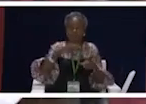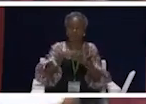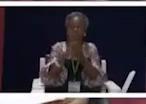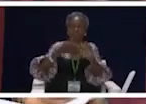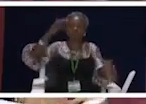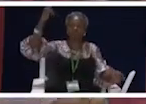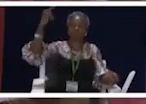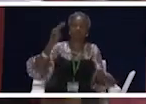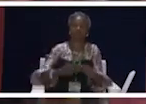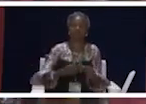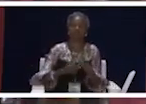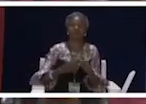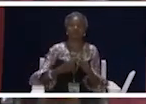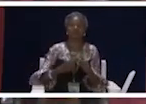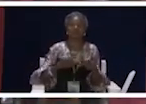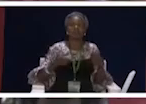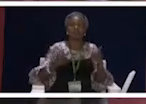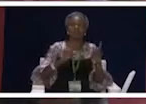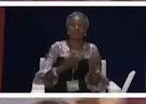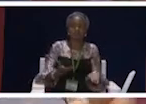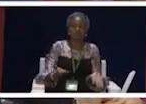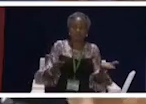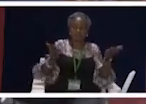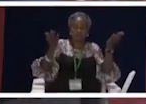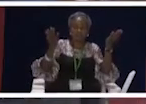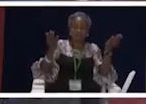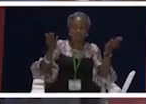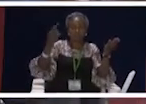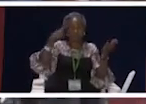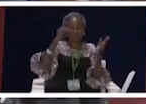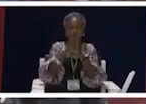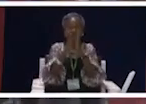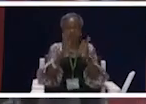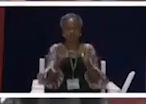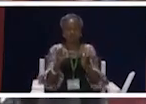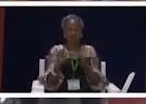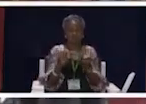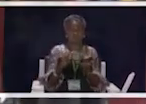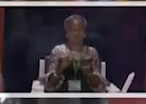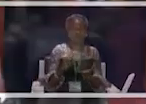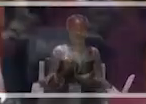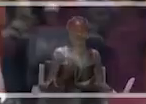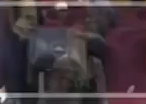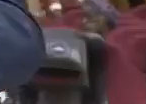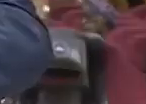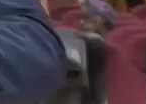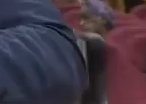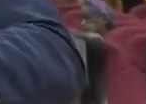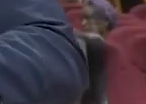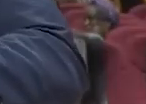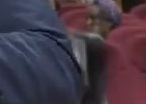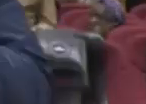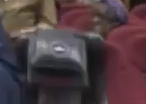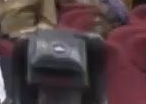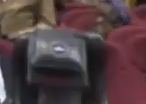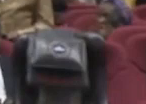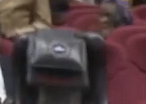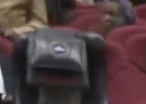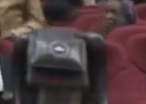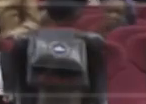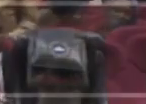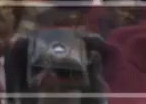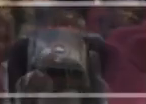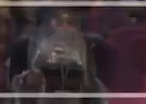of the Lord Jesus Christ. Shall we please rise for prayers? The first prayer point is a prayer of